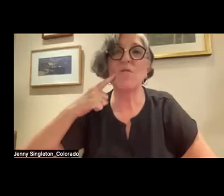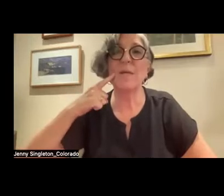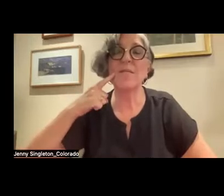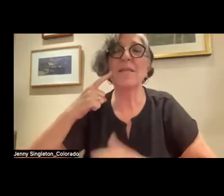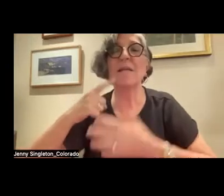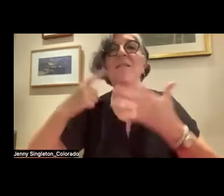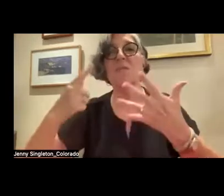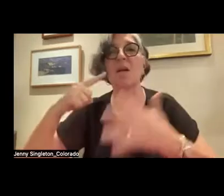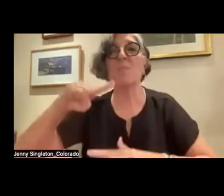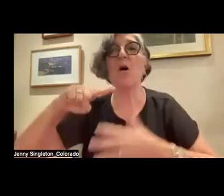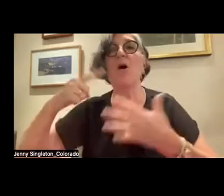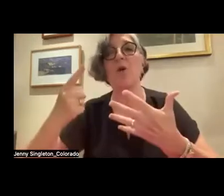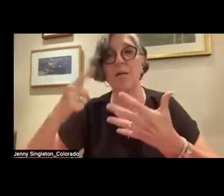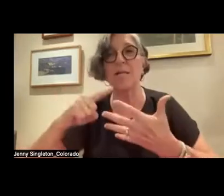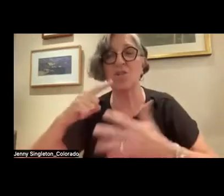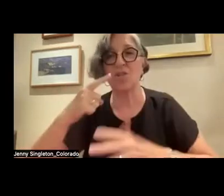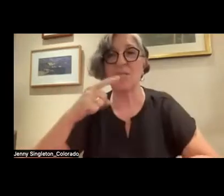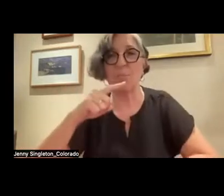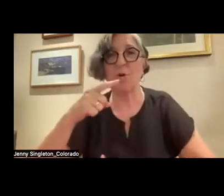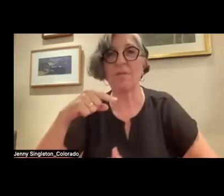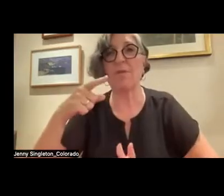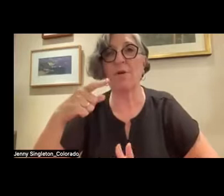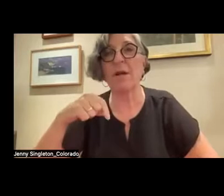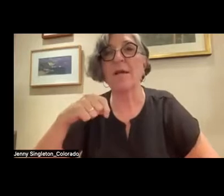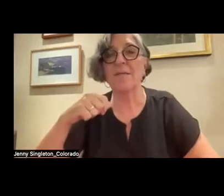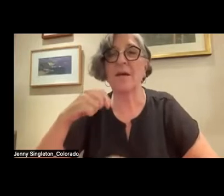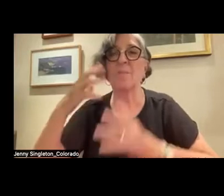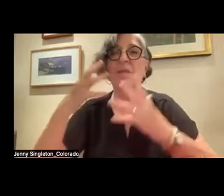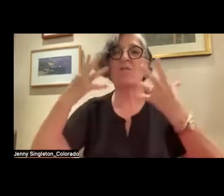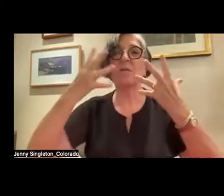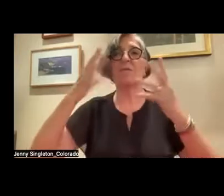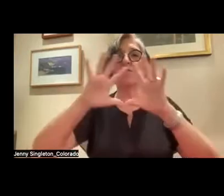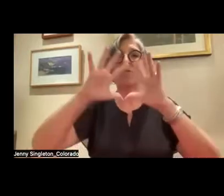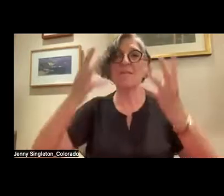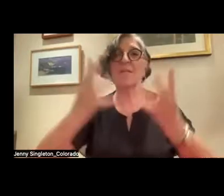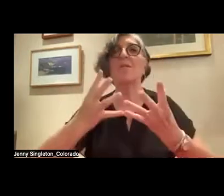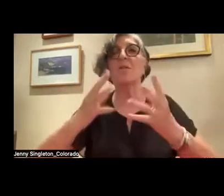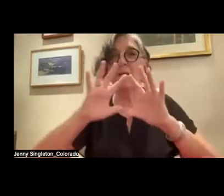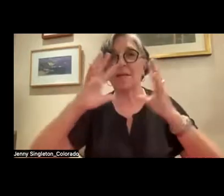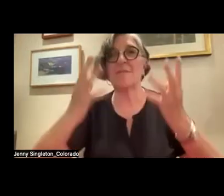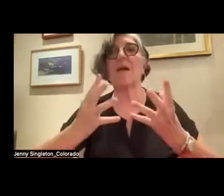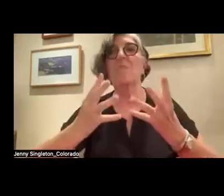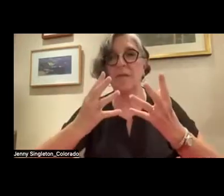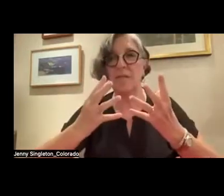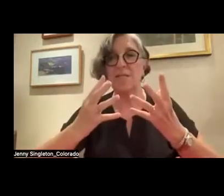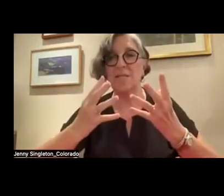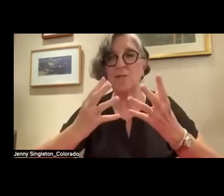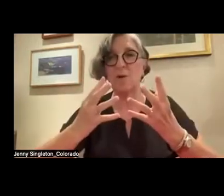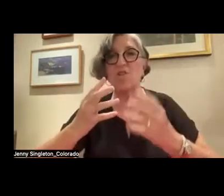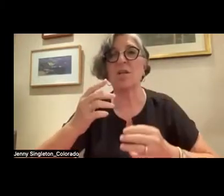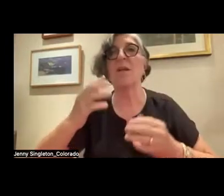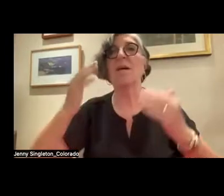twisting movement, and then sometimes palm orientation is important for a sign, but these are considered as a